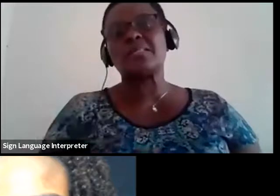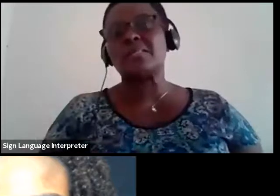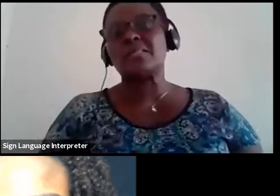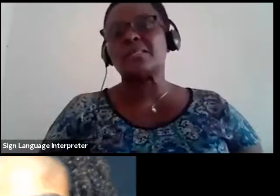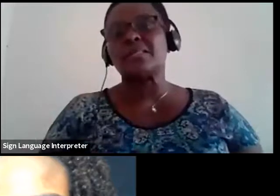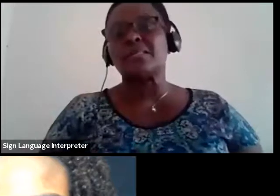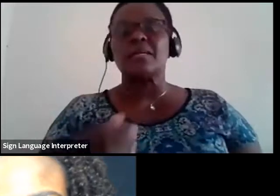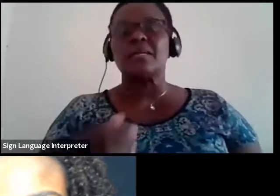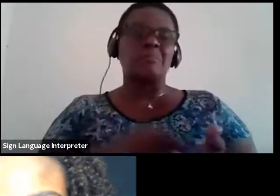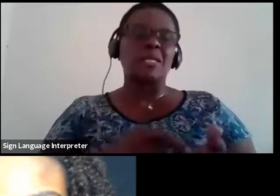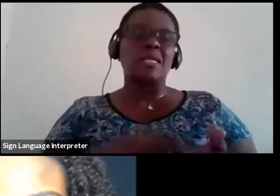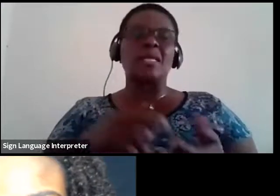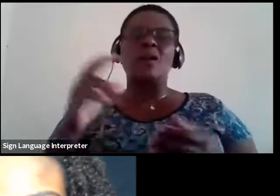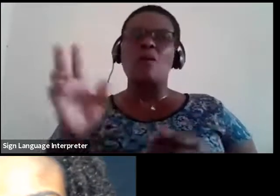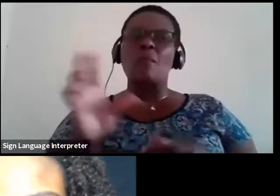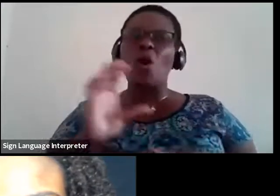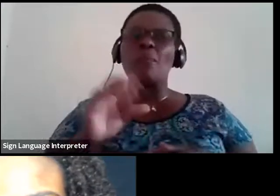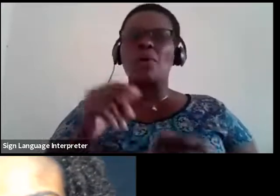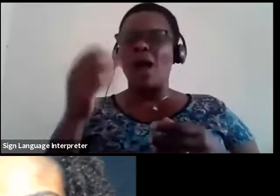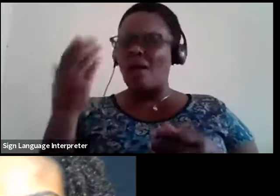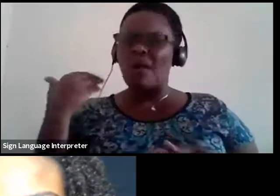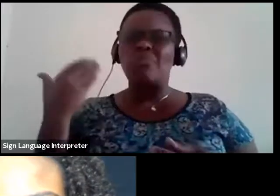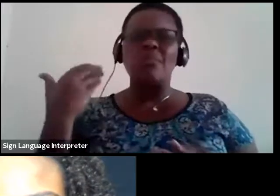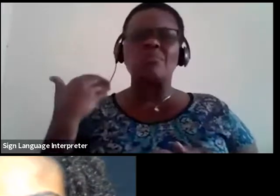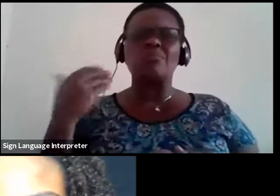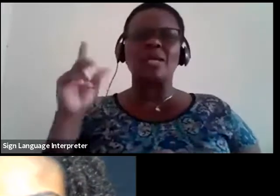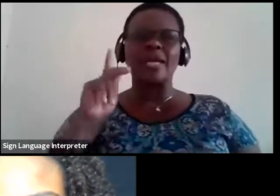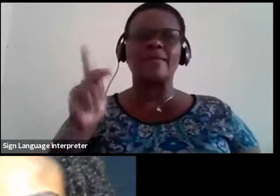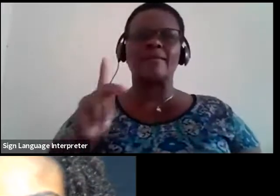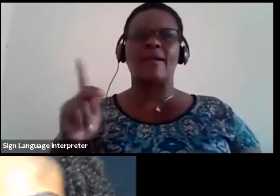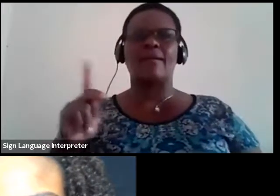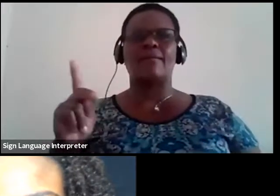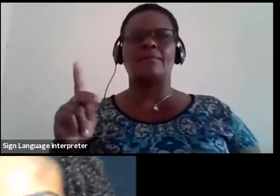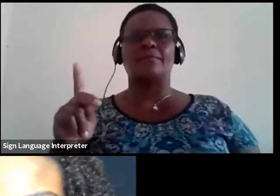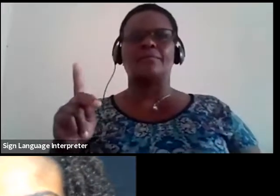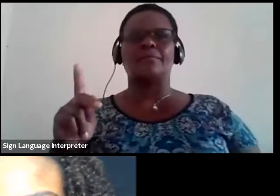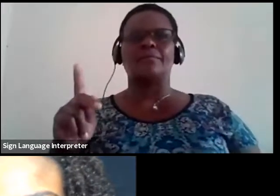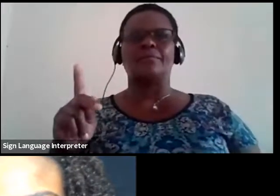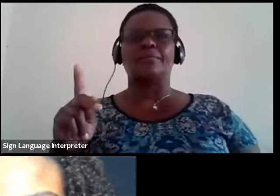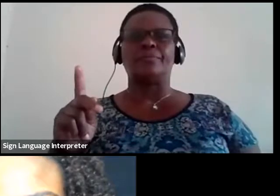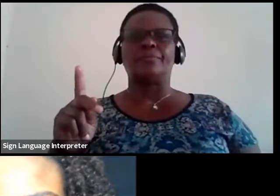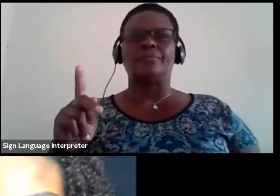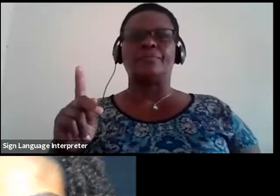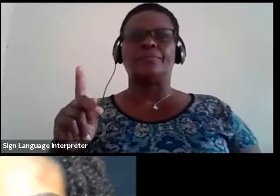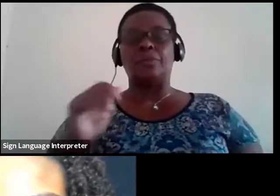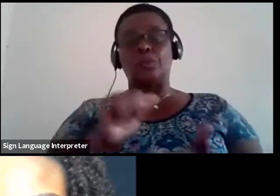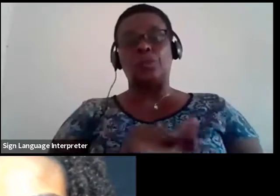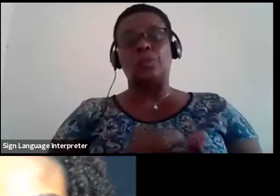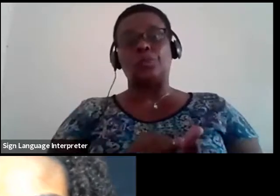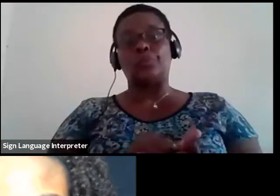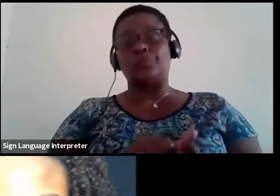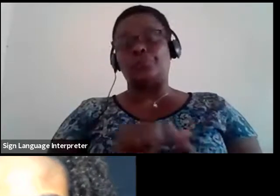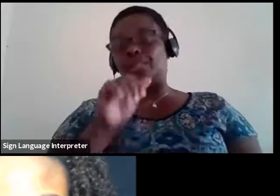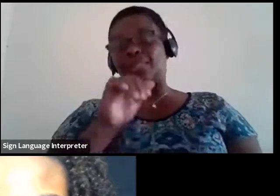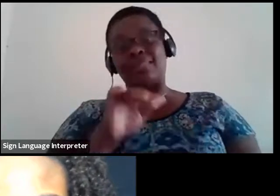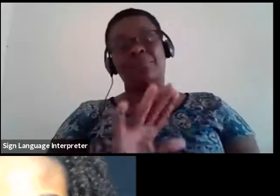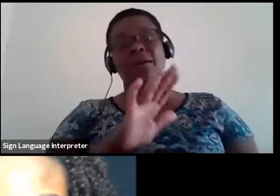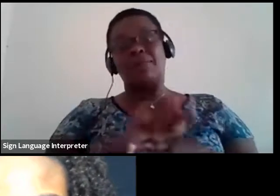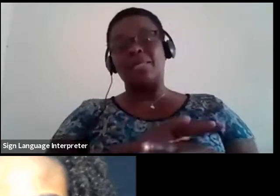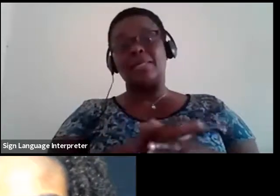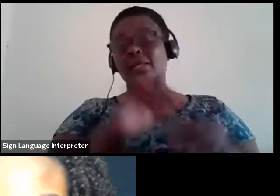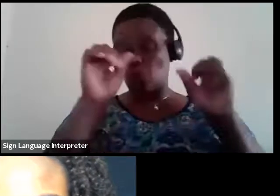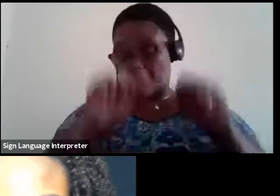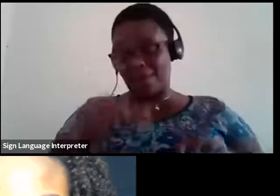them on top of the chart. So that is one thing we have to acknowledge. And when we acknowledge that, then we know that we have a responsibility to push this